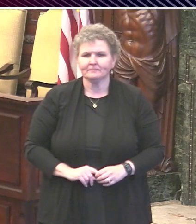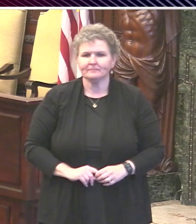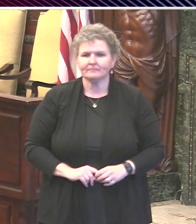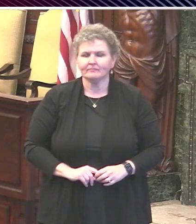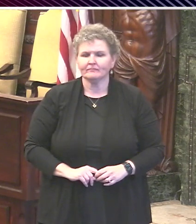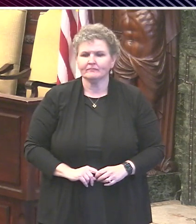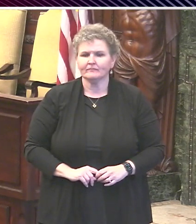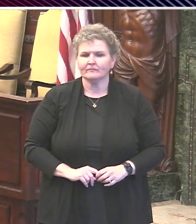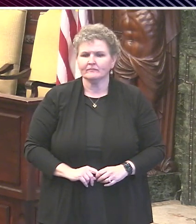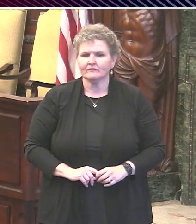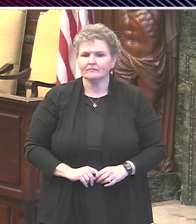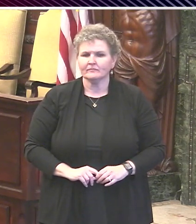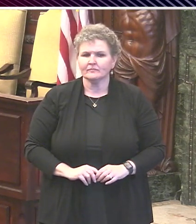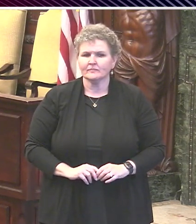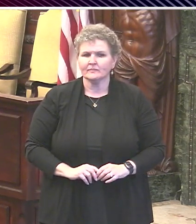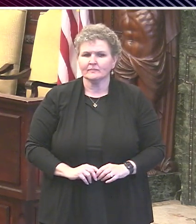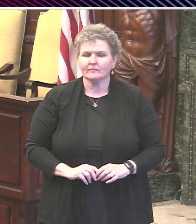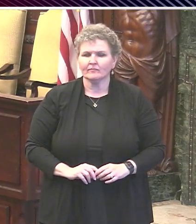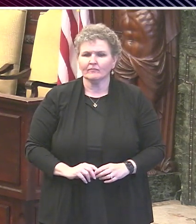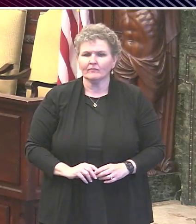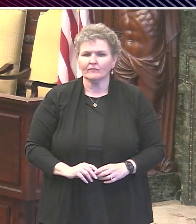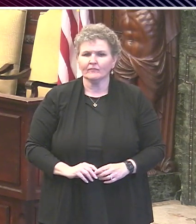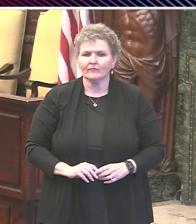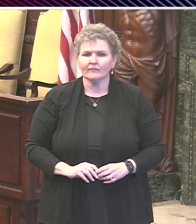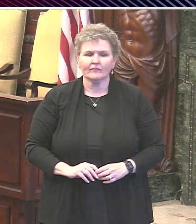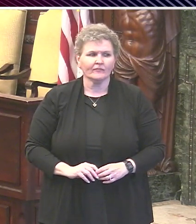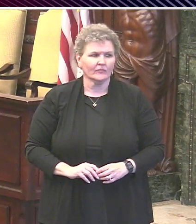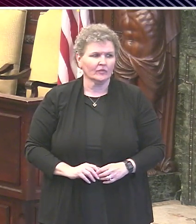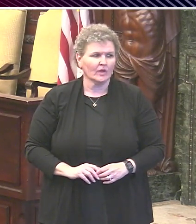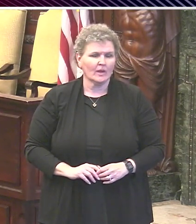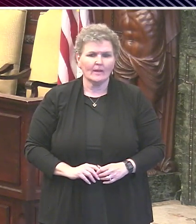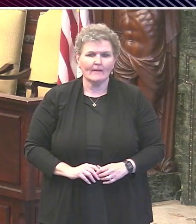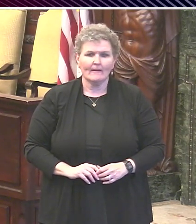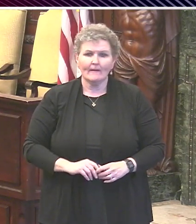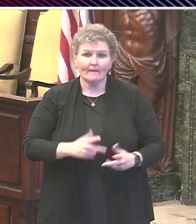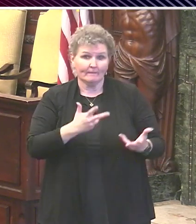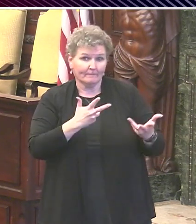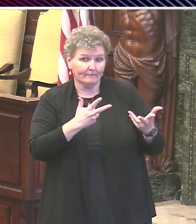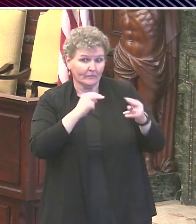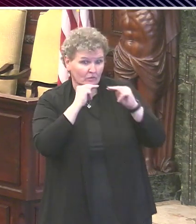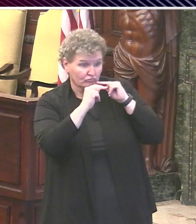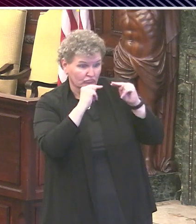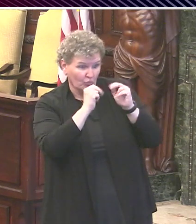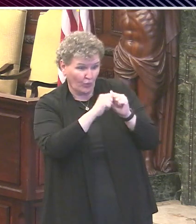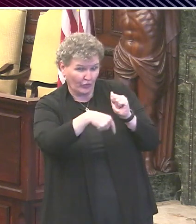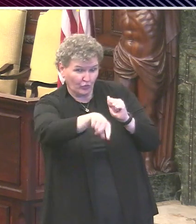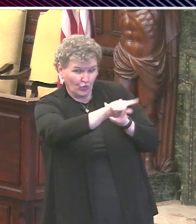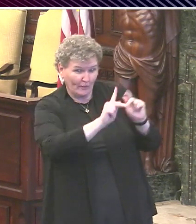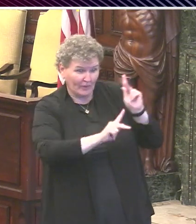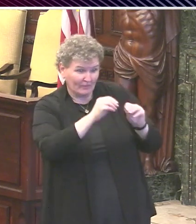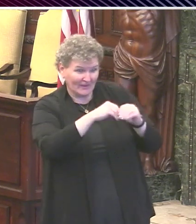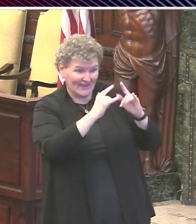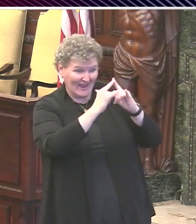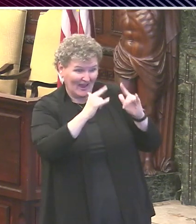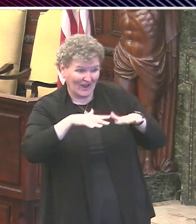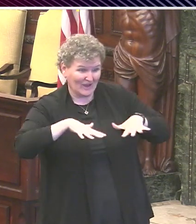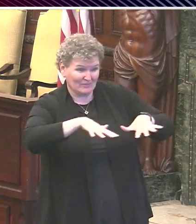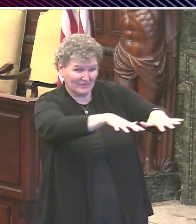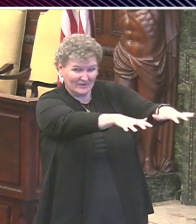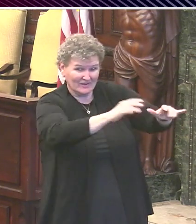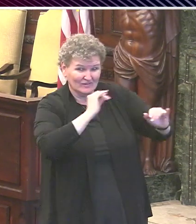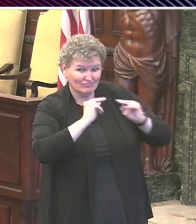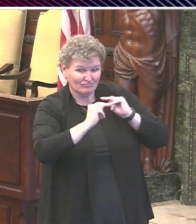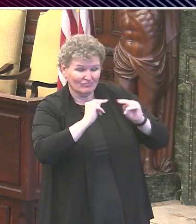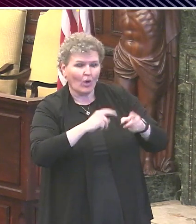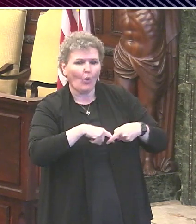Because there were negotiations, then the negotiations stalled, and now the decision to close the